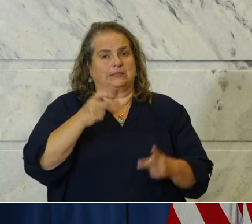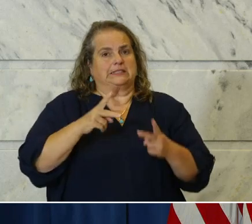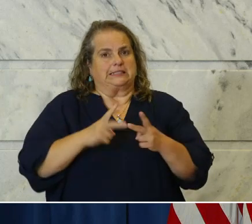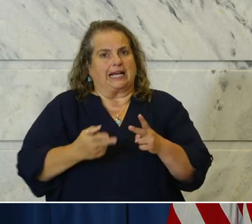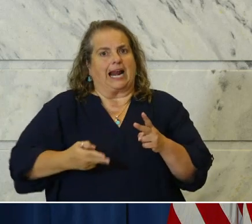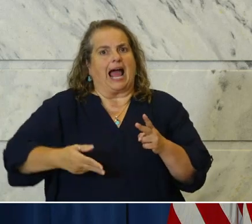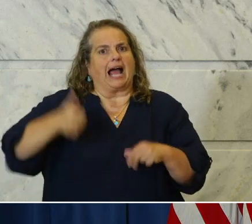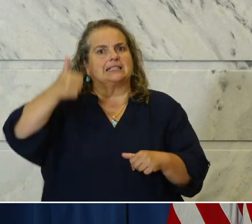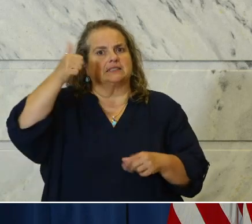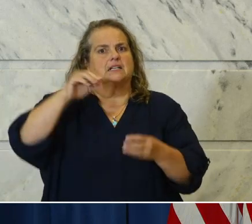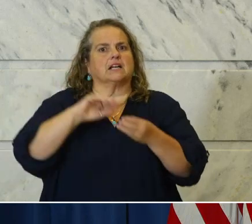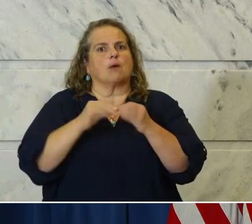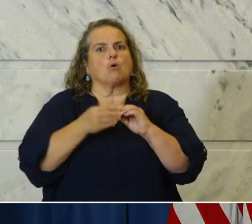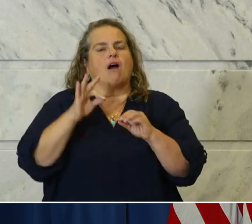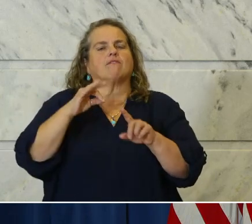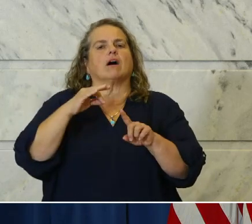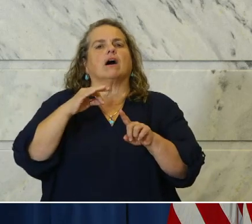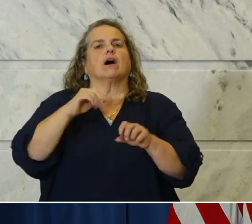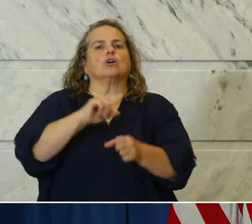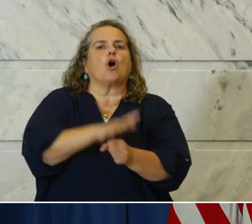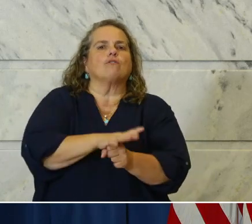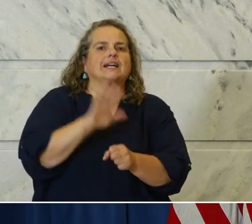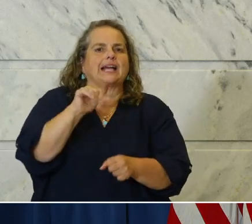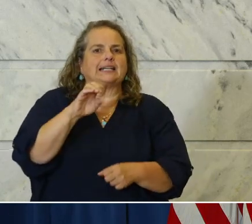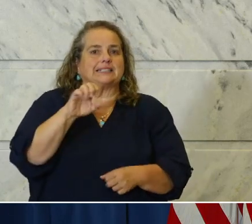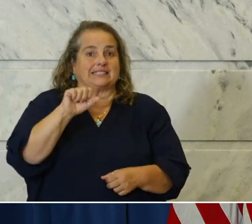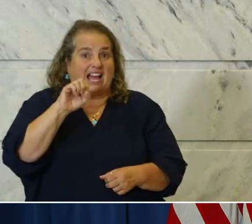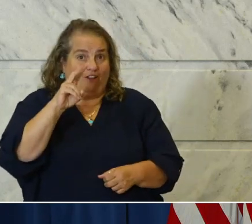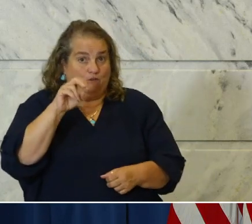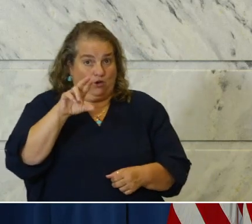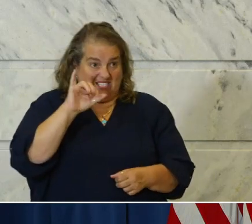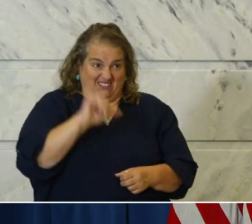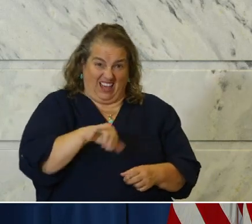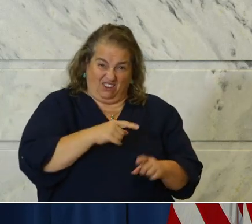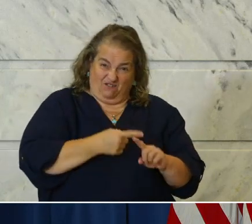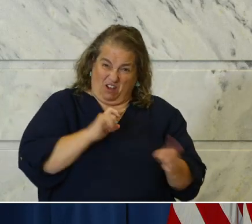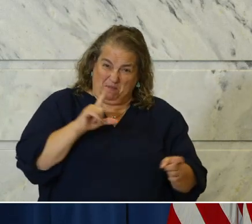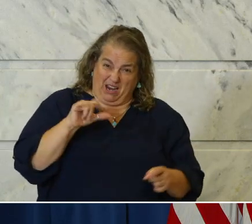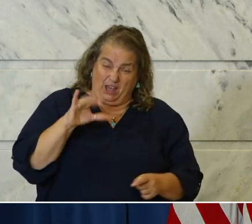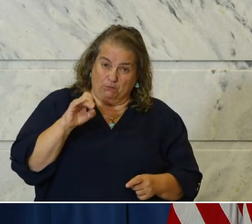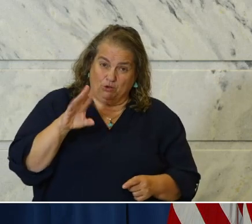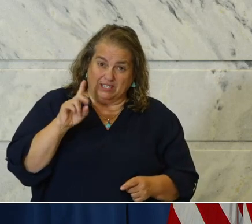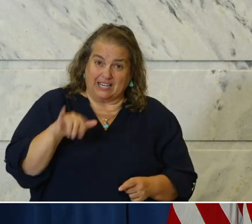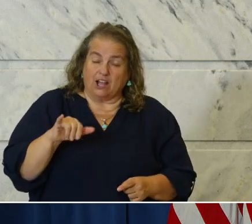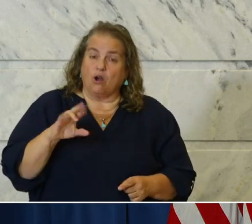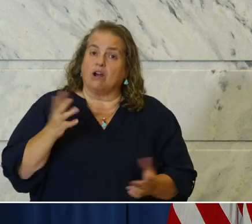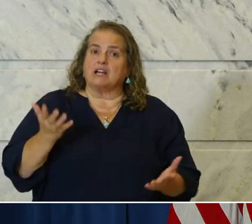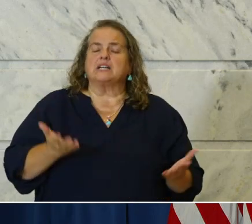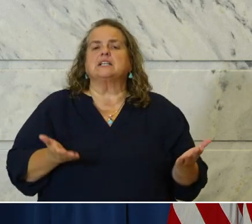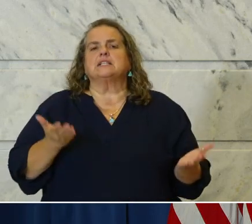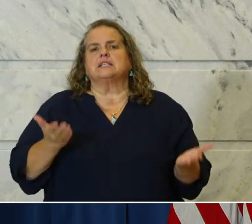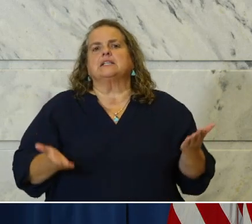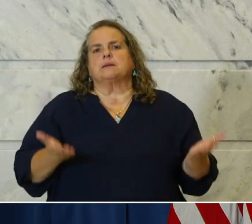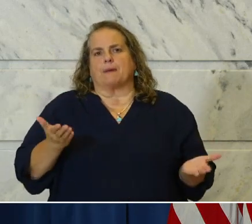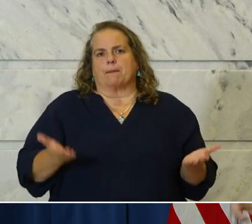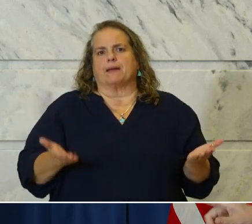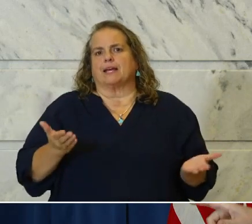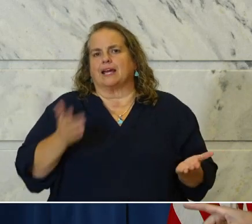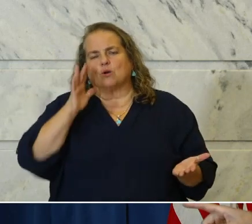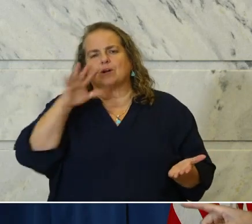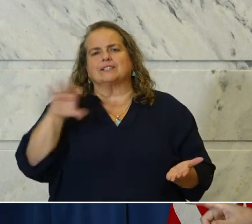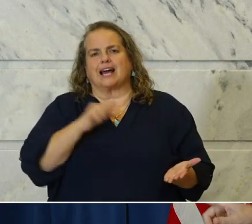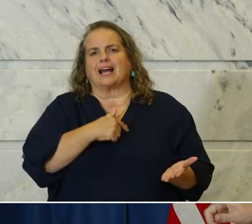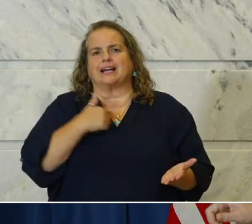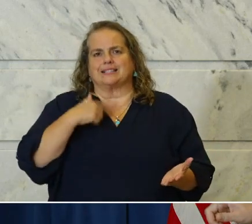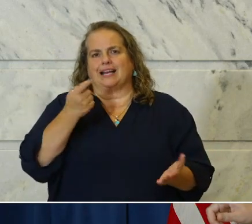number of positive cases ever, is this fallout from Labor Day or the rest? It's going to take us a little while to